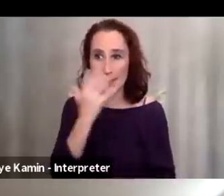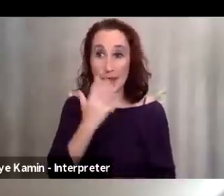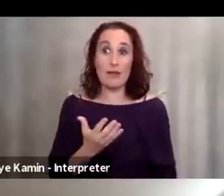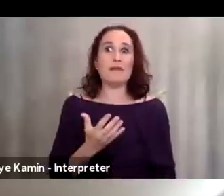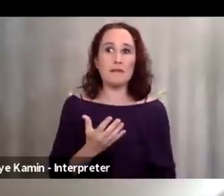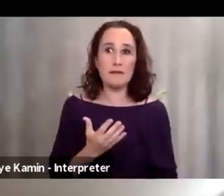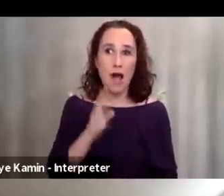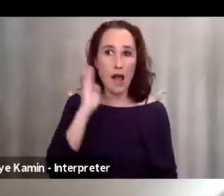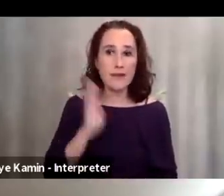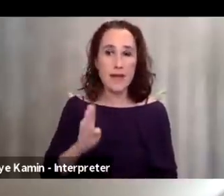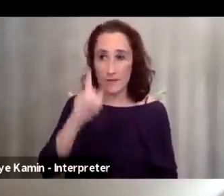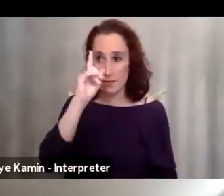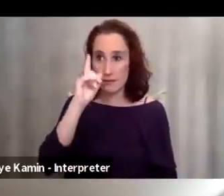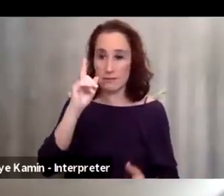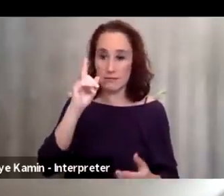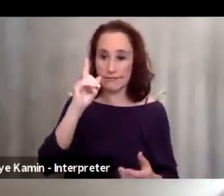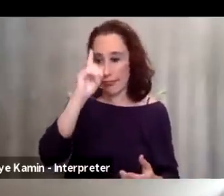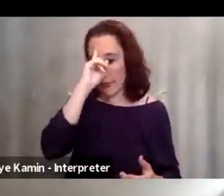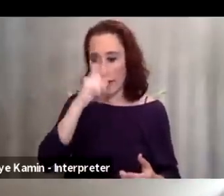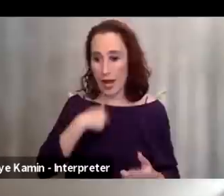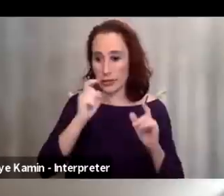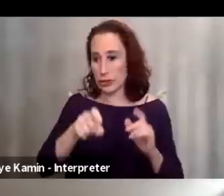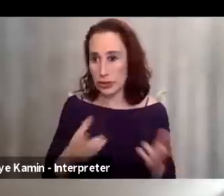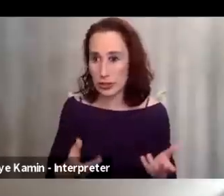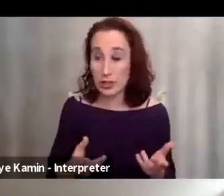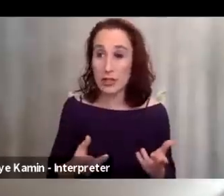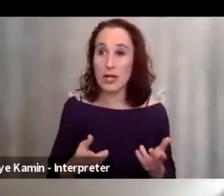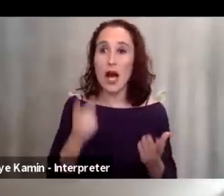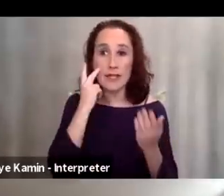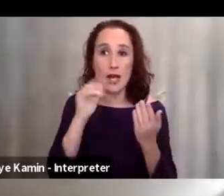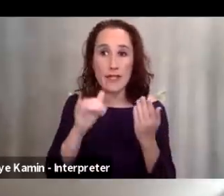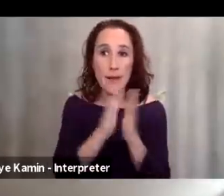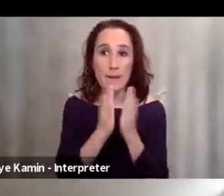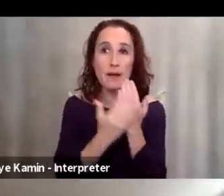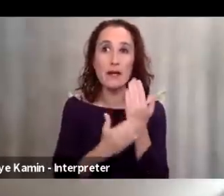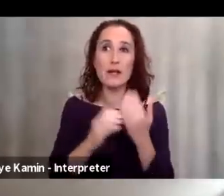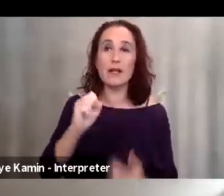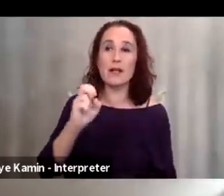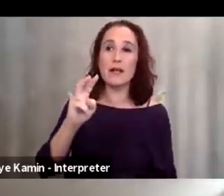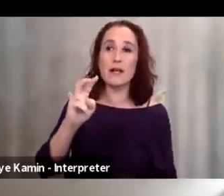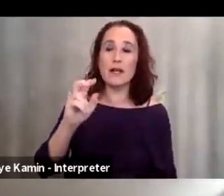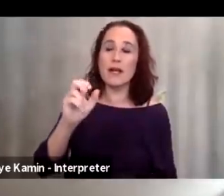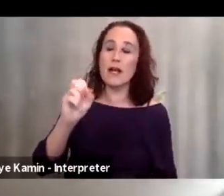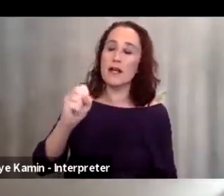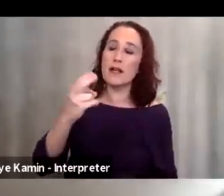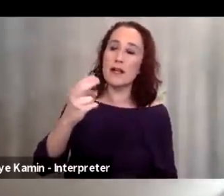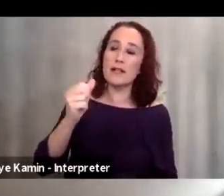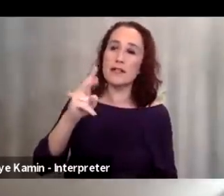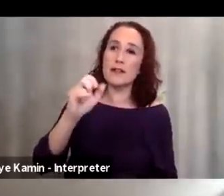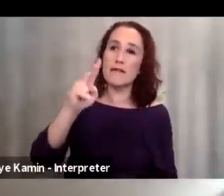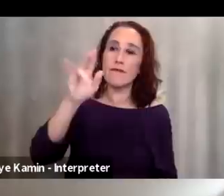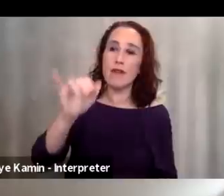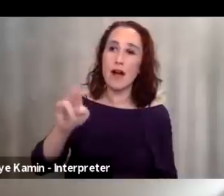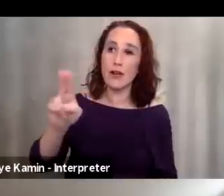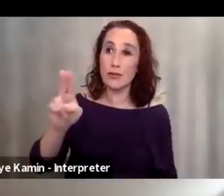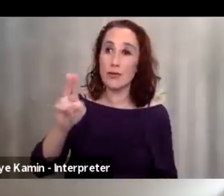to me because I'd never seen it. And it was when I saw that book, it was Shabanu, Daughter of the Wind. I thought, oh, so we can